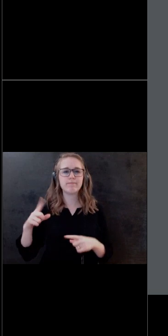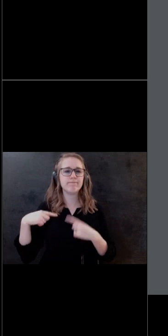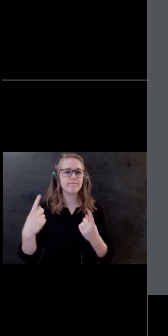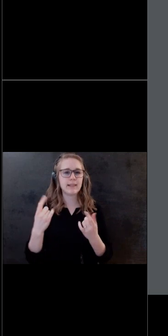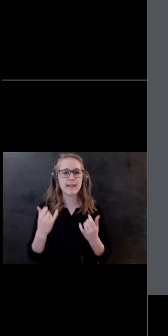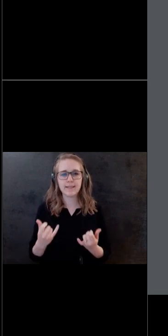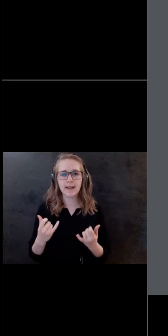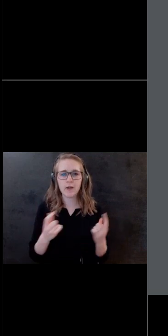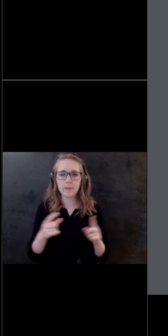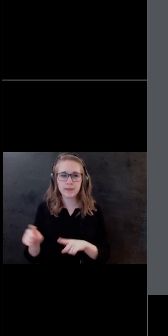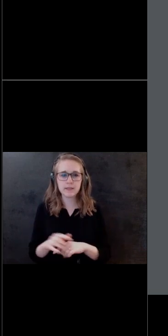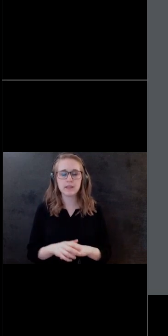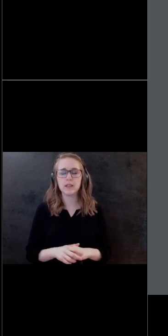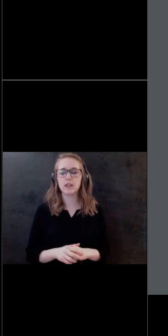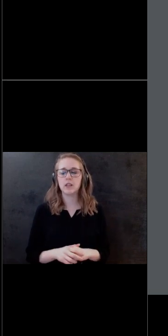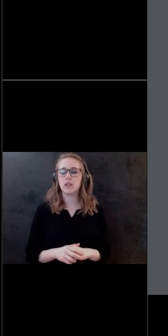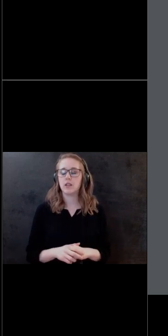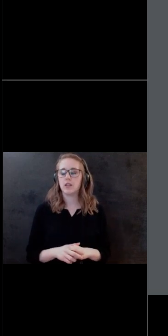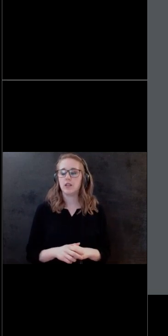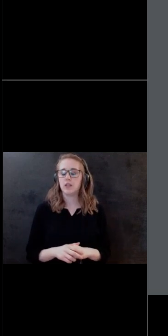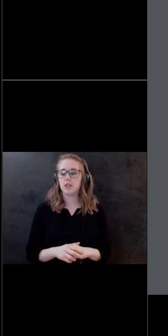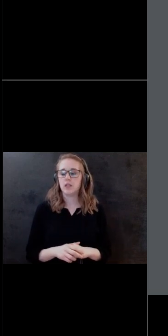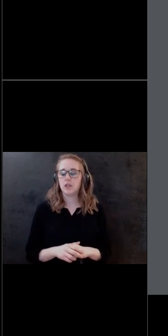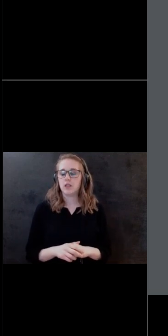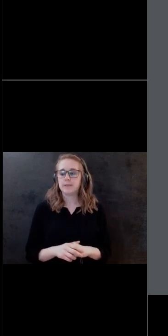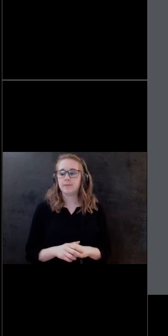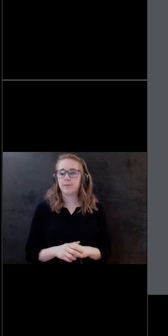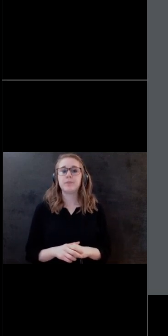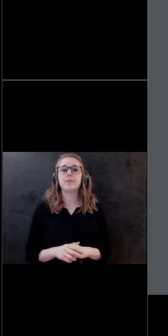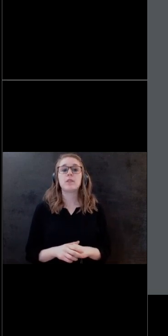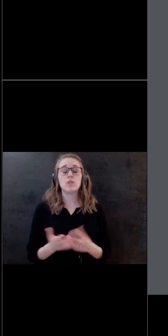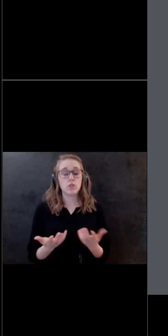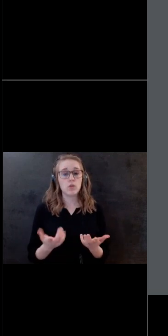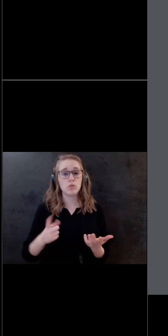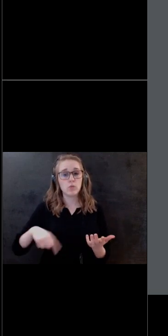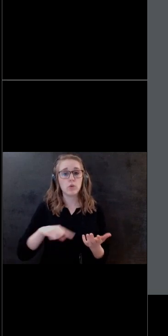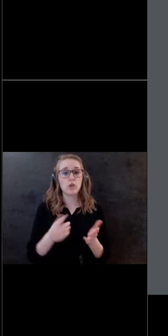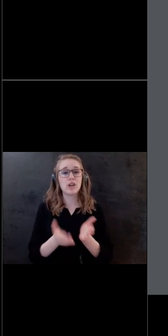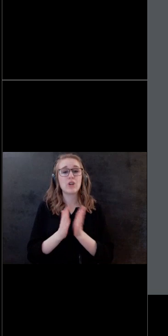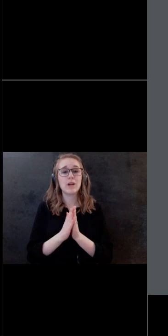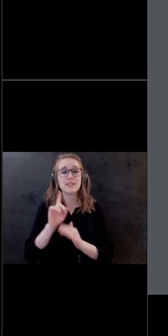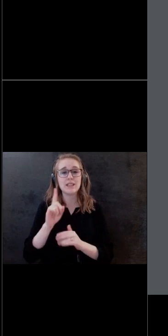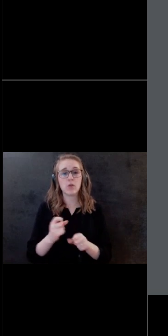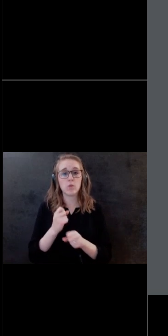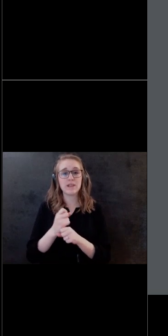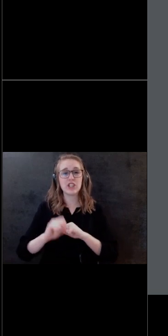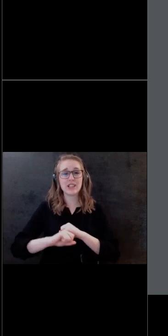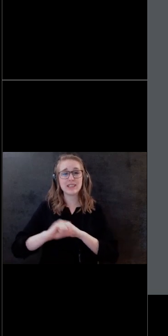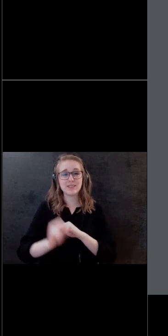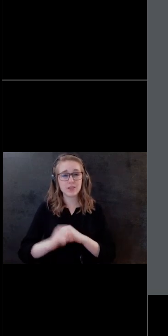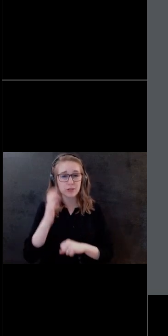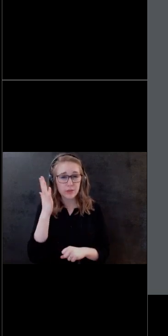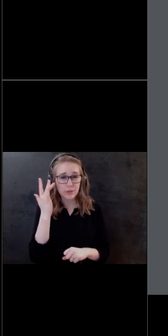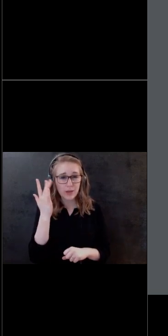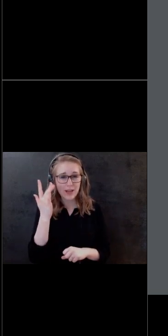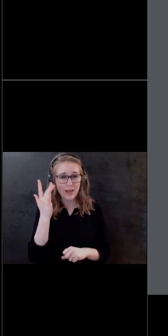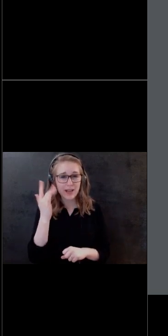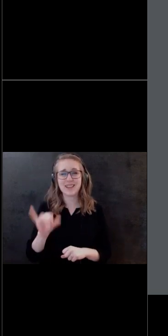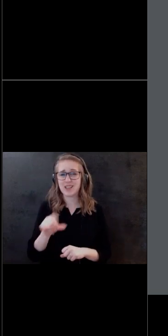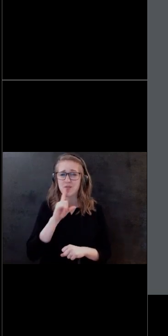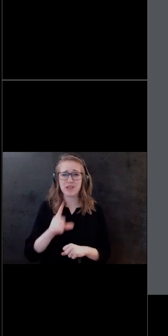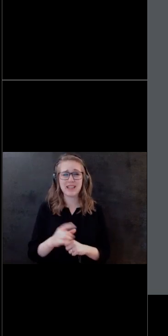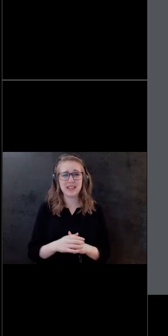And we are requesting this 1-year extension because that is pretty much